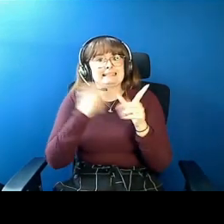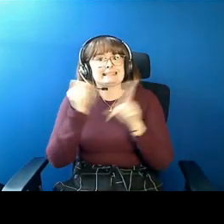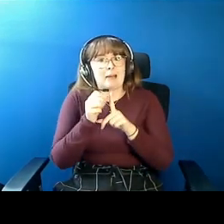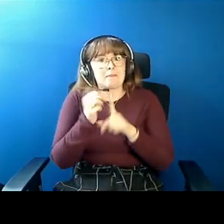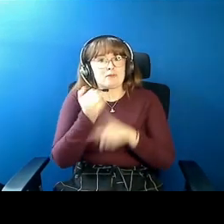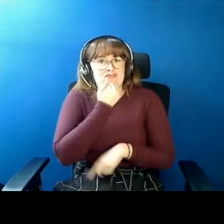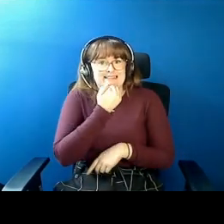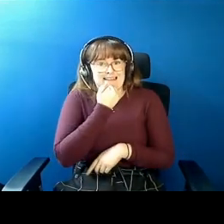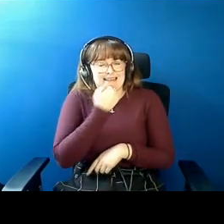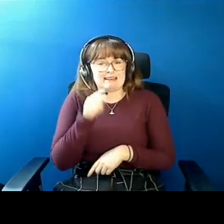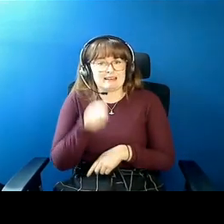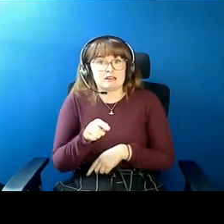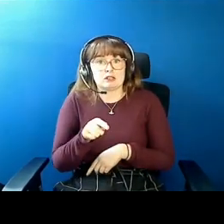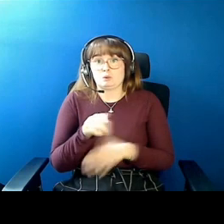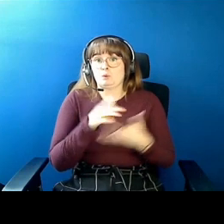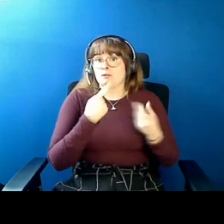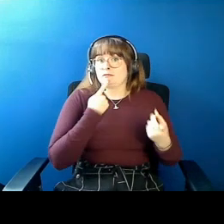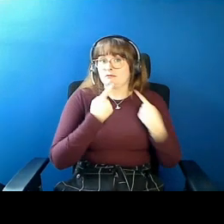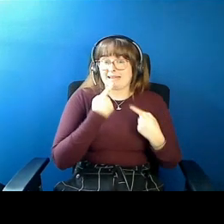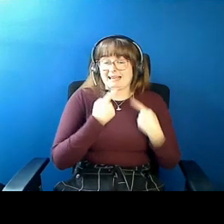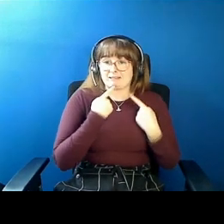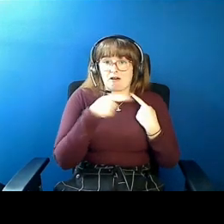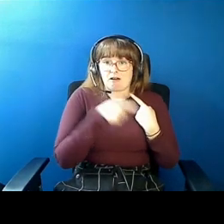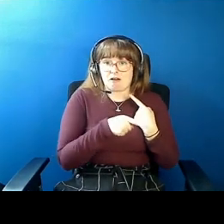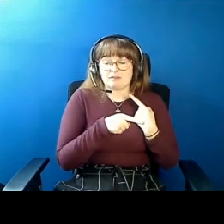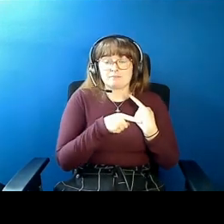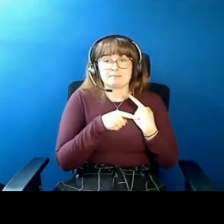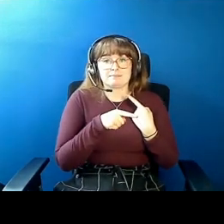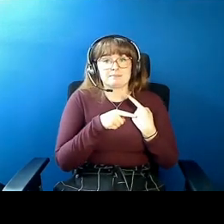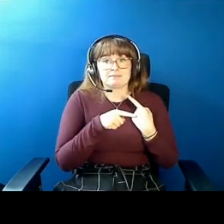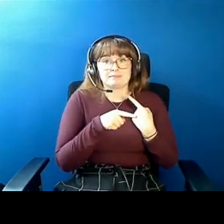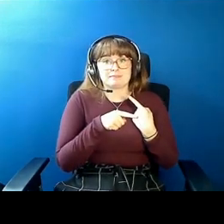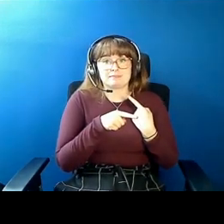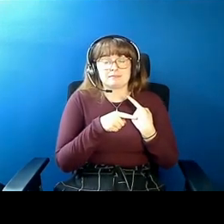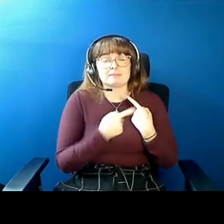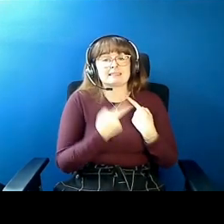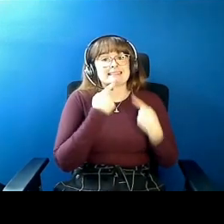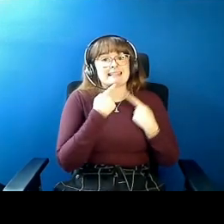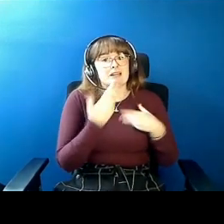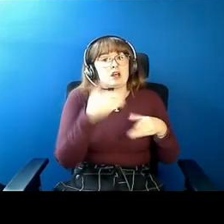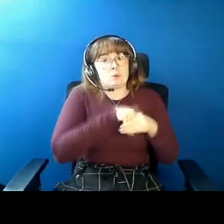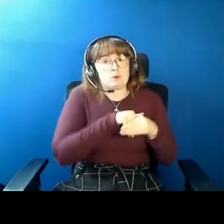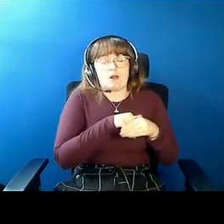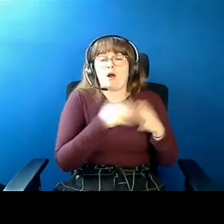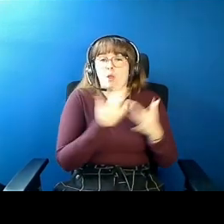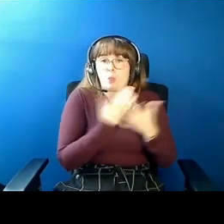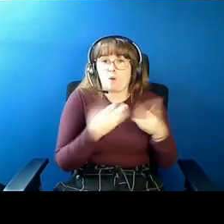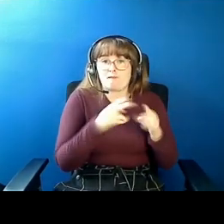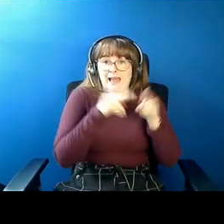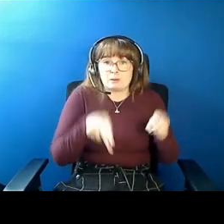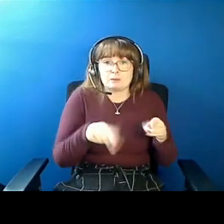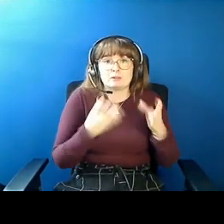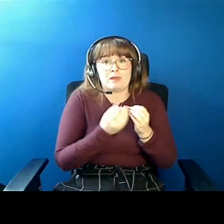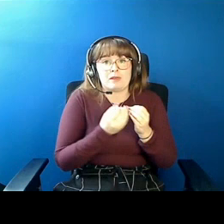of, you got data which has included quite a lot of properties with no